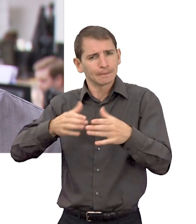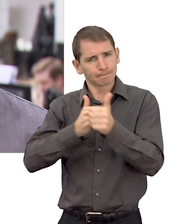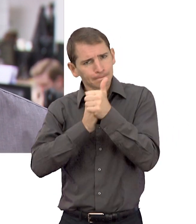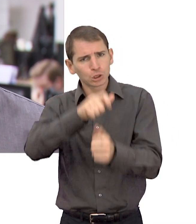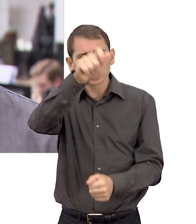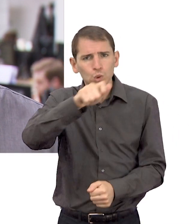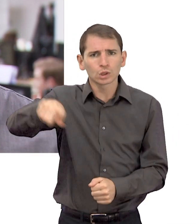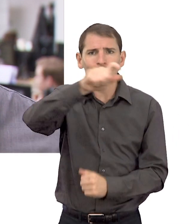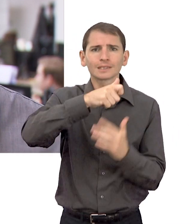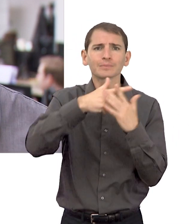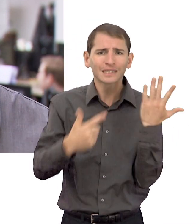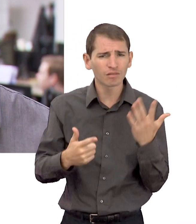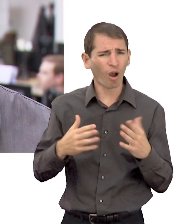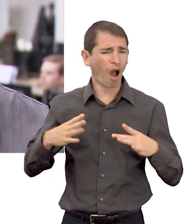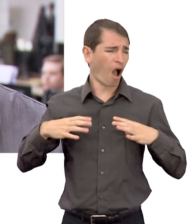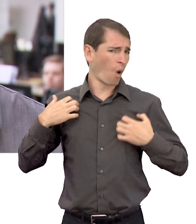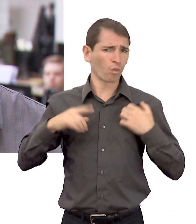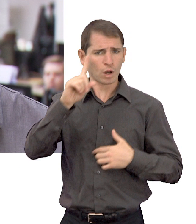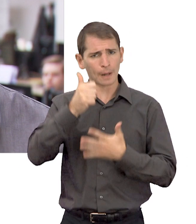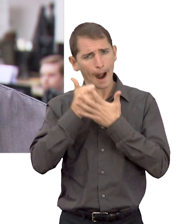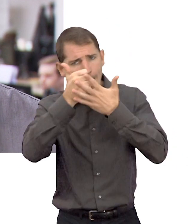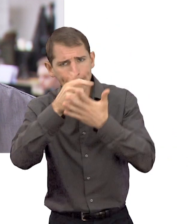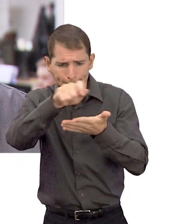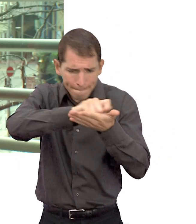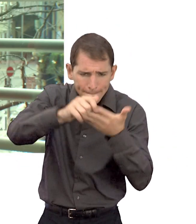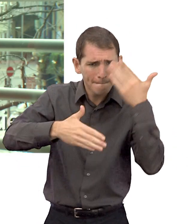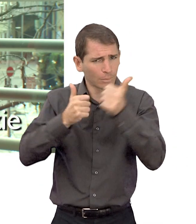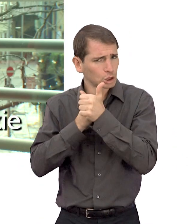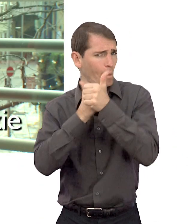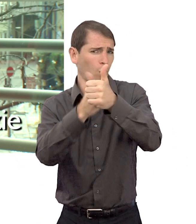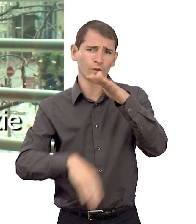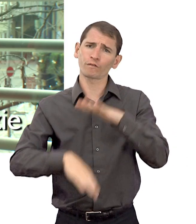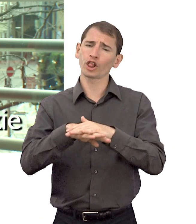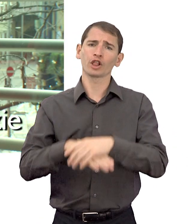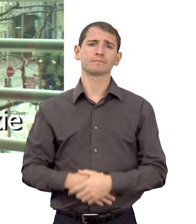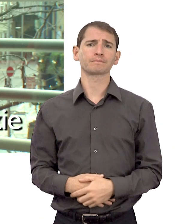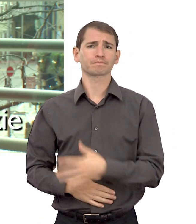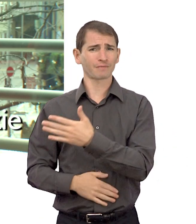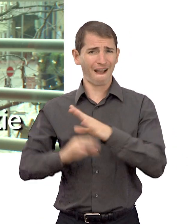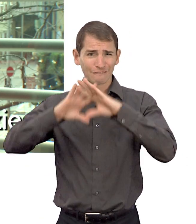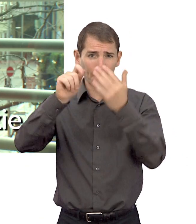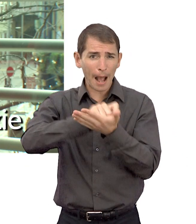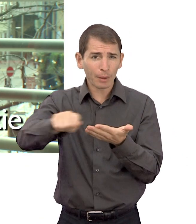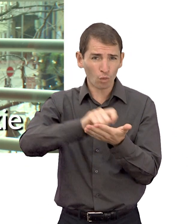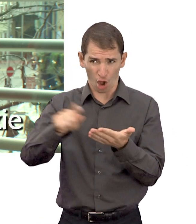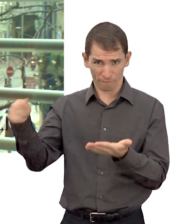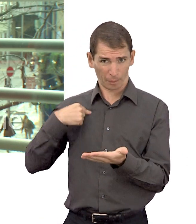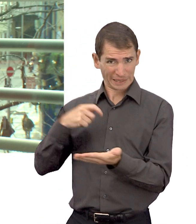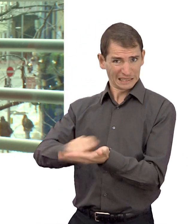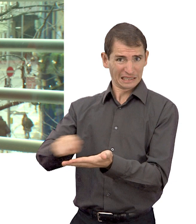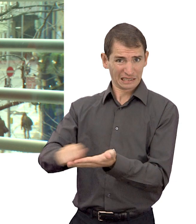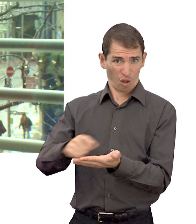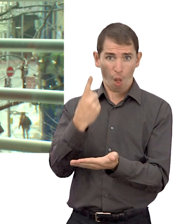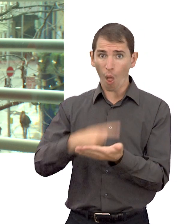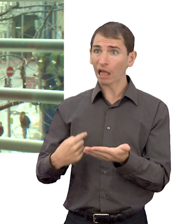that have disabilities, and they would be more than willing to help them with the application process as well. They filled out every single piece of paperwork, and I think all I